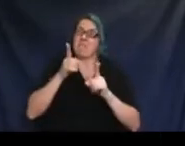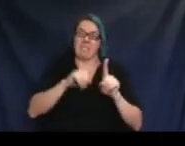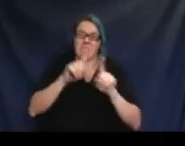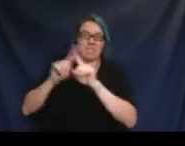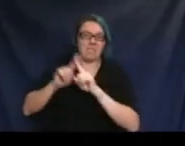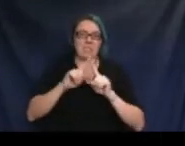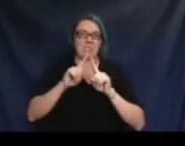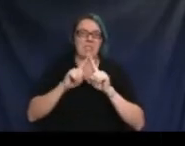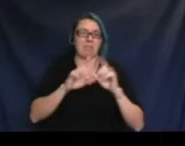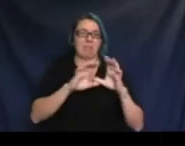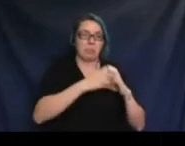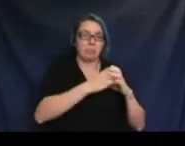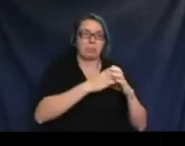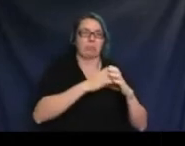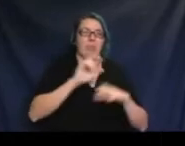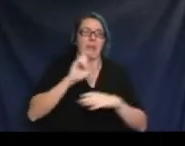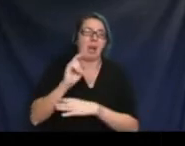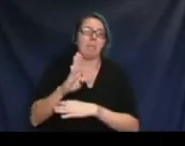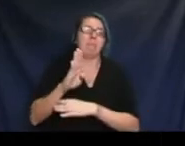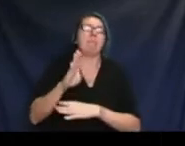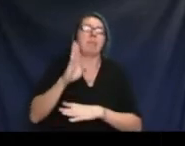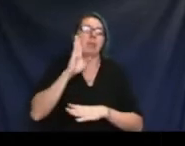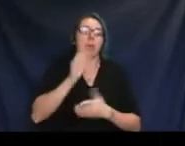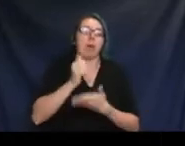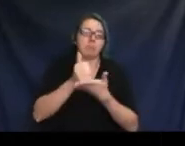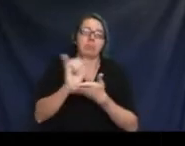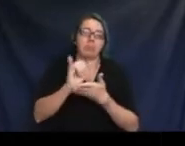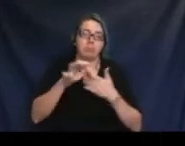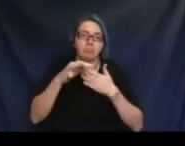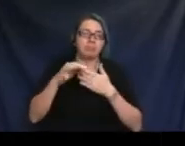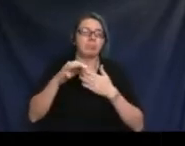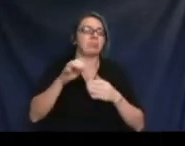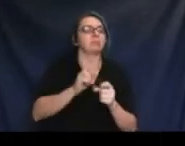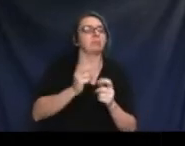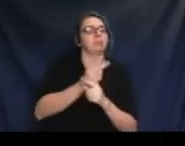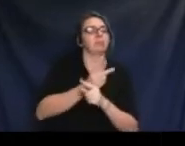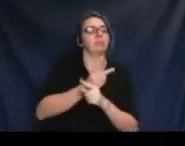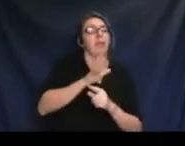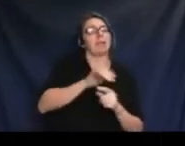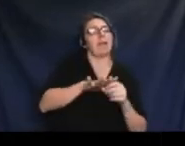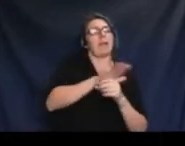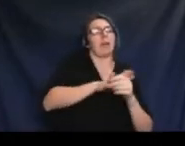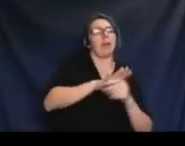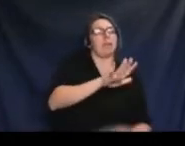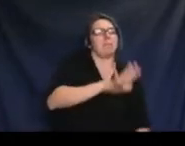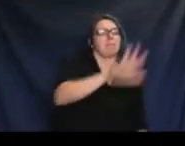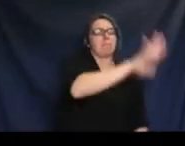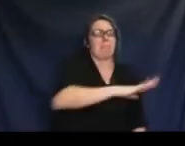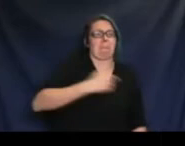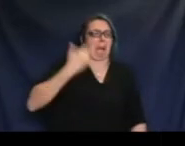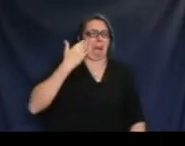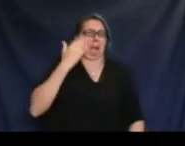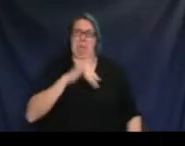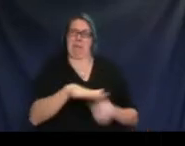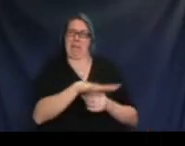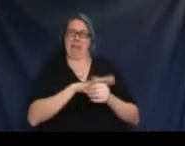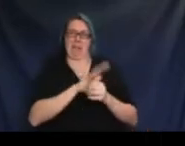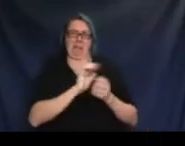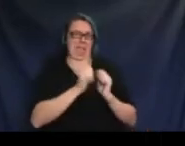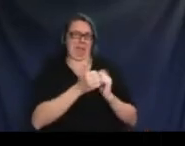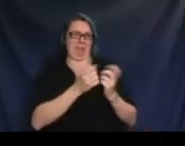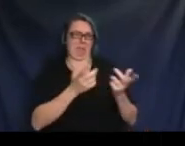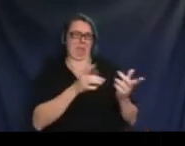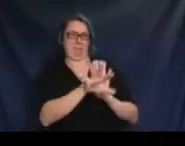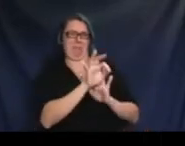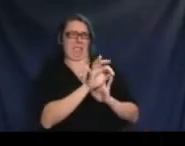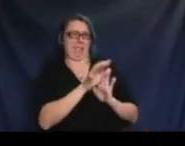in the immediate area. And so projects outside of downtown will also benefit from people knowing about